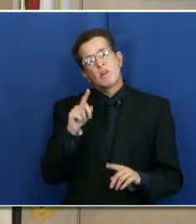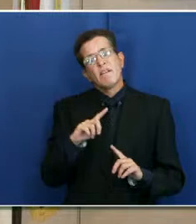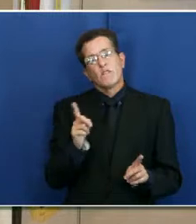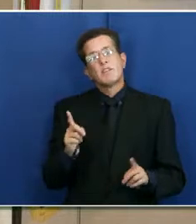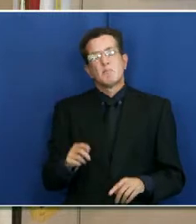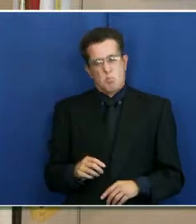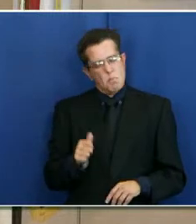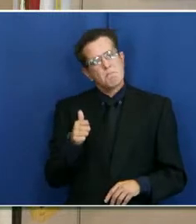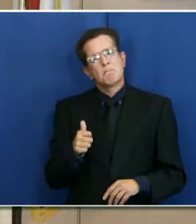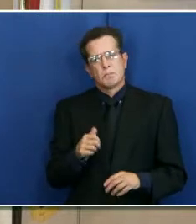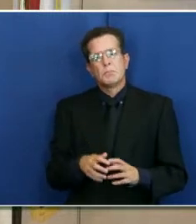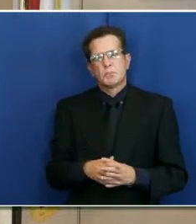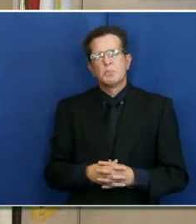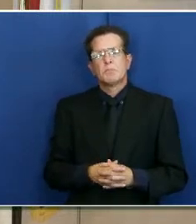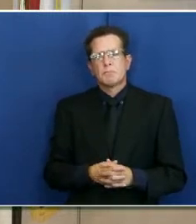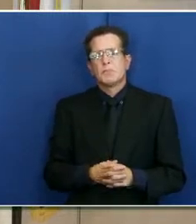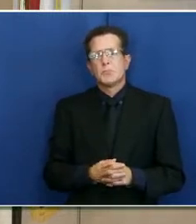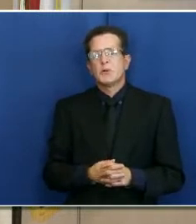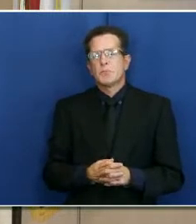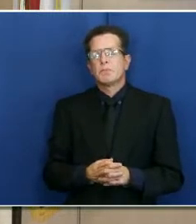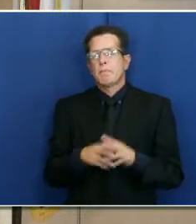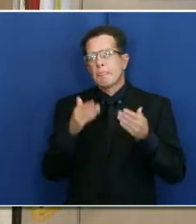Thank you, Dr. Wooten.